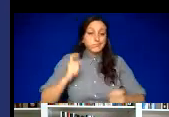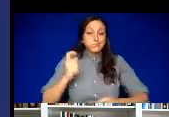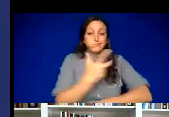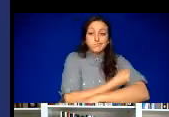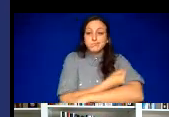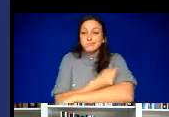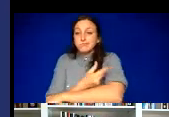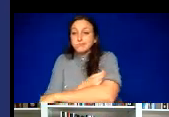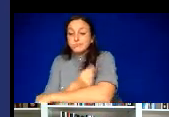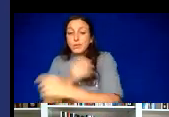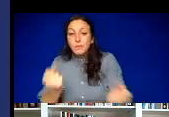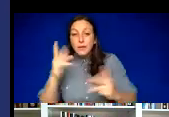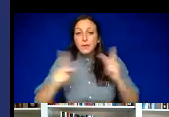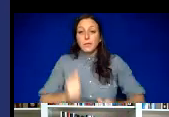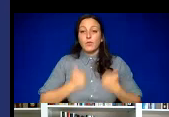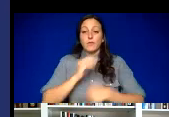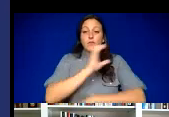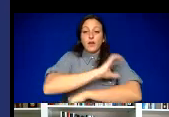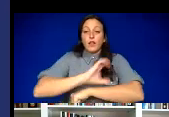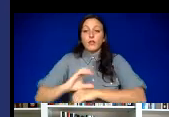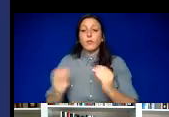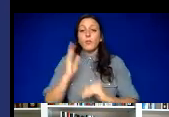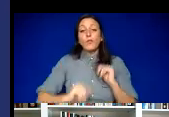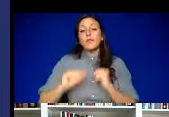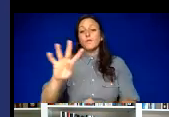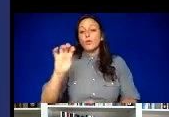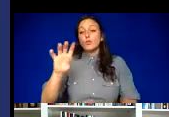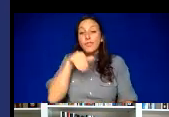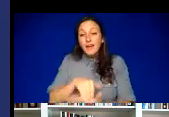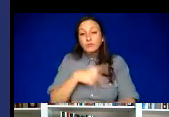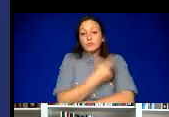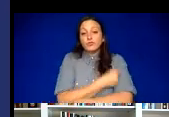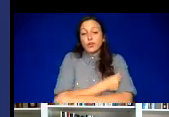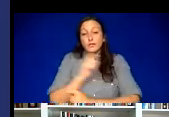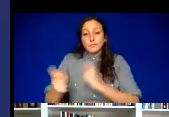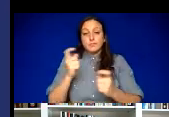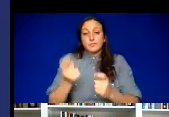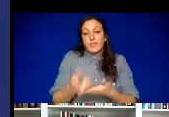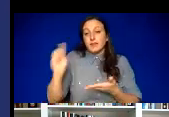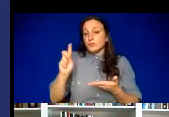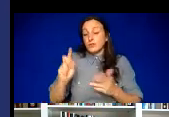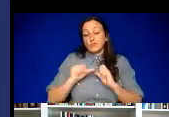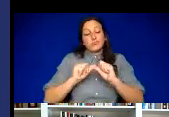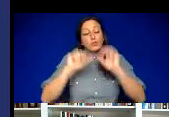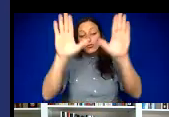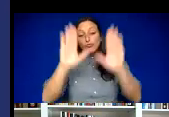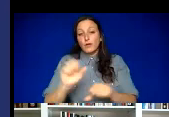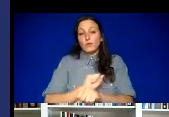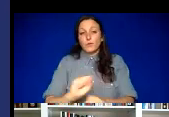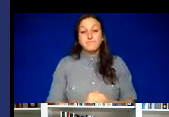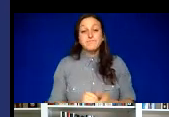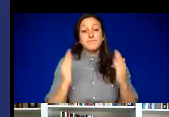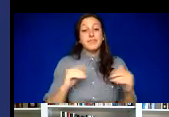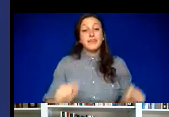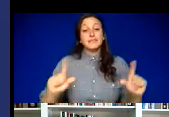Coloradans, and over 400,000 administered last week. So continue to do great. Next slide. I hand it